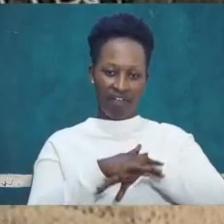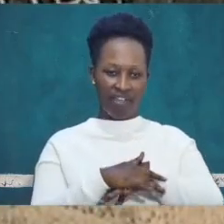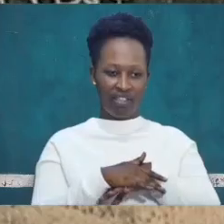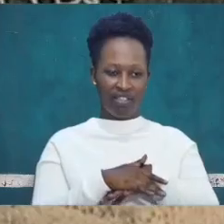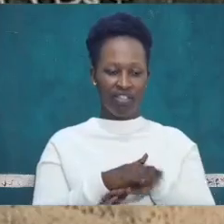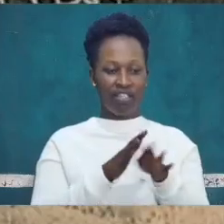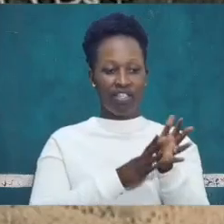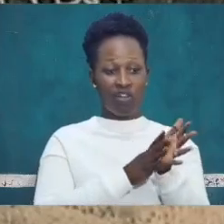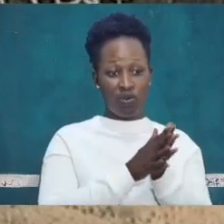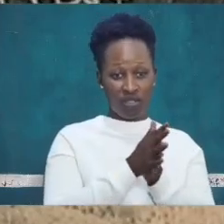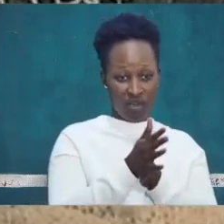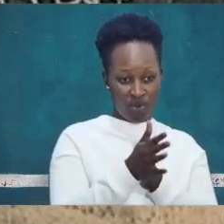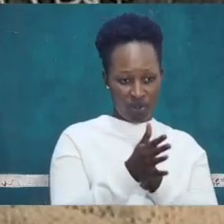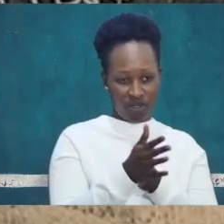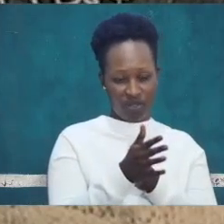the consumption